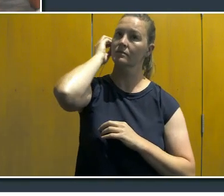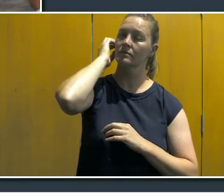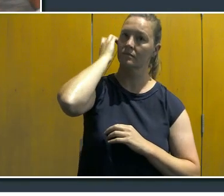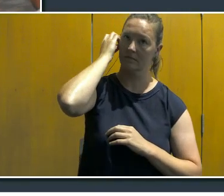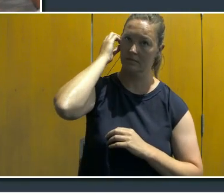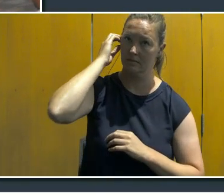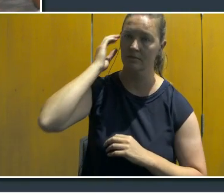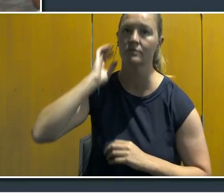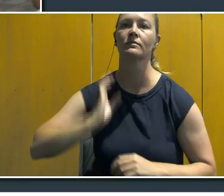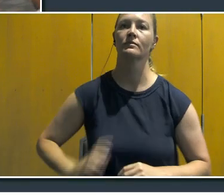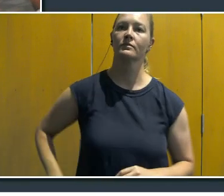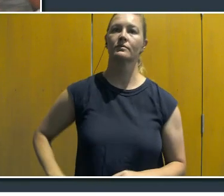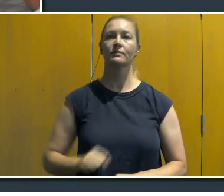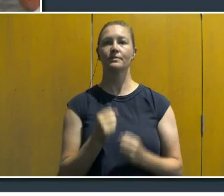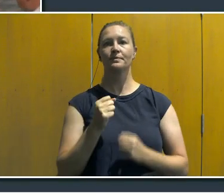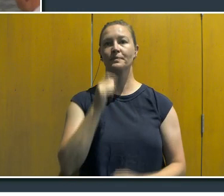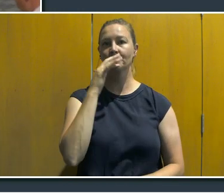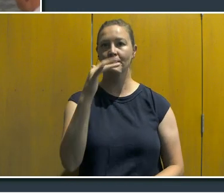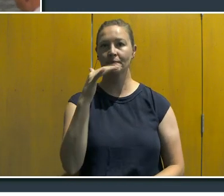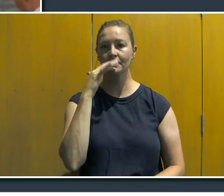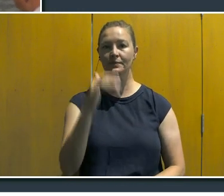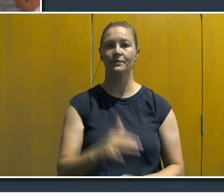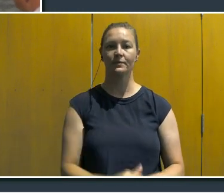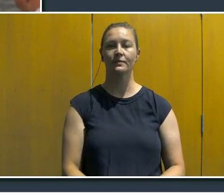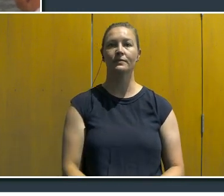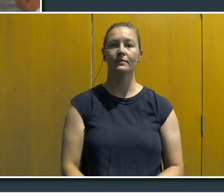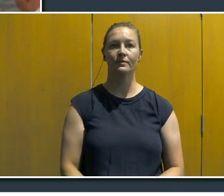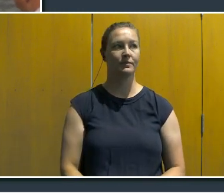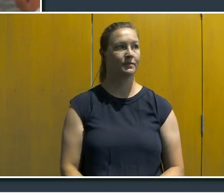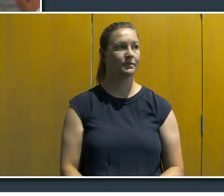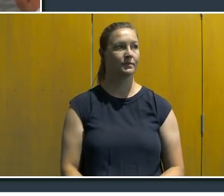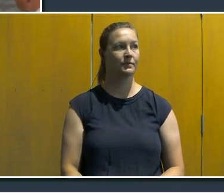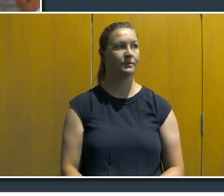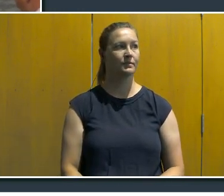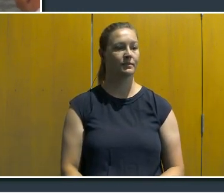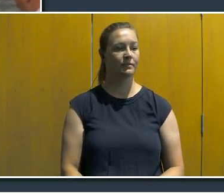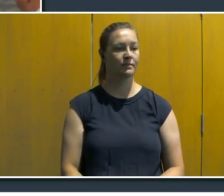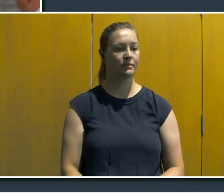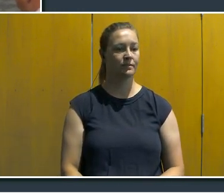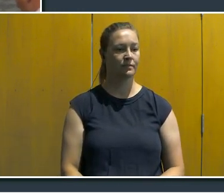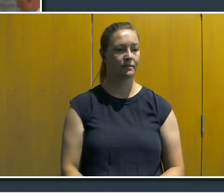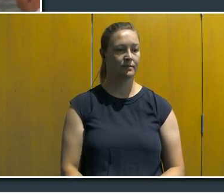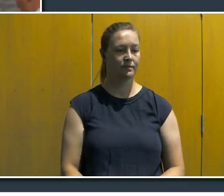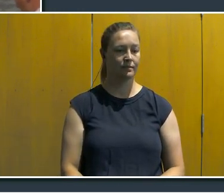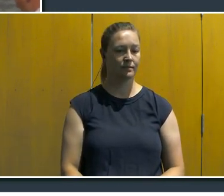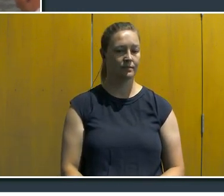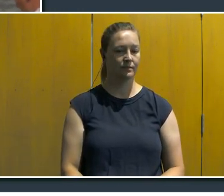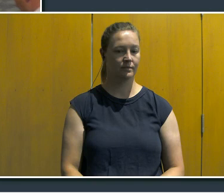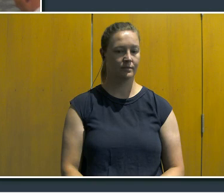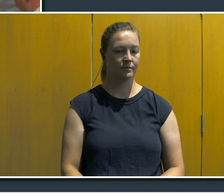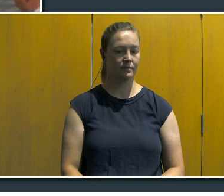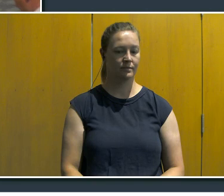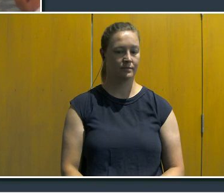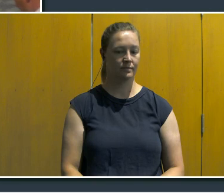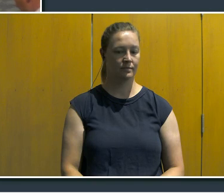tawa mai he rangi, tu tawa mai e raro, tu tawa mai e roto, tu tawa mai e waho.